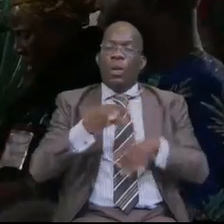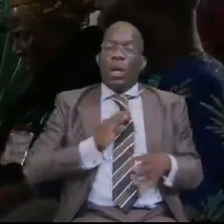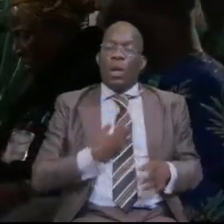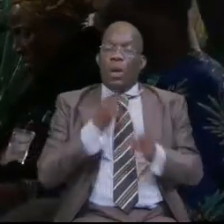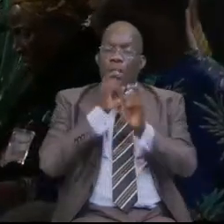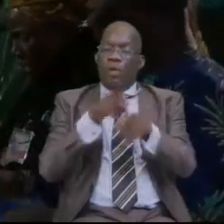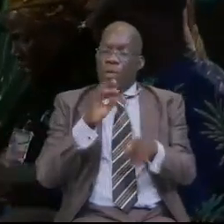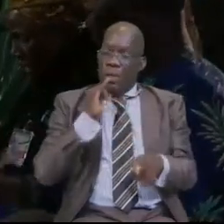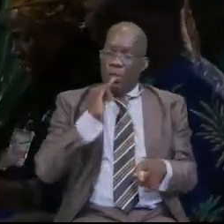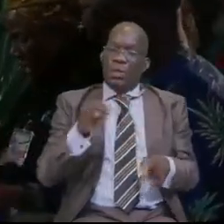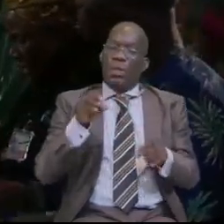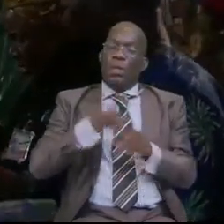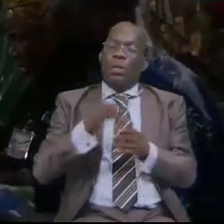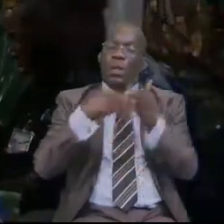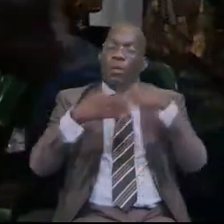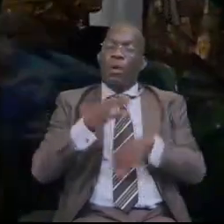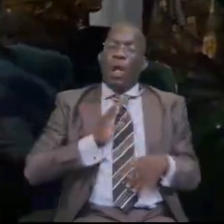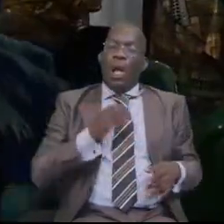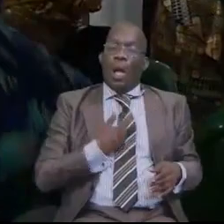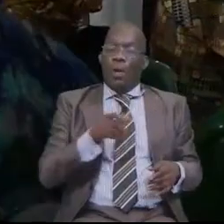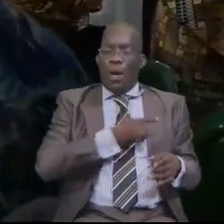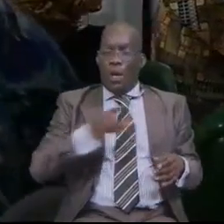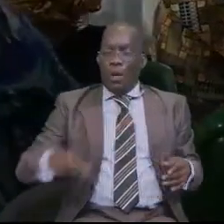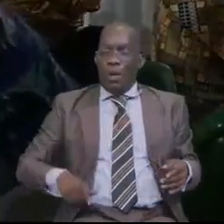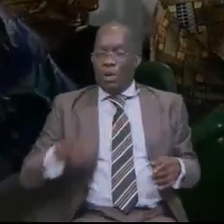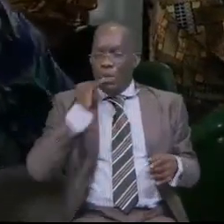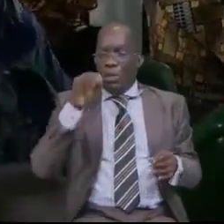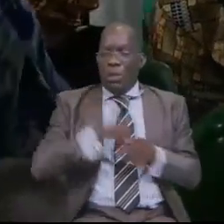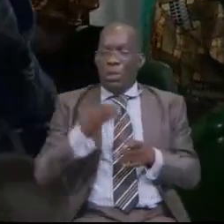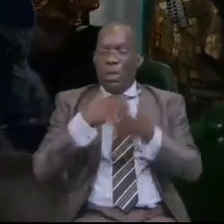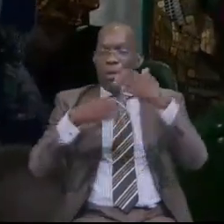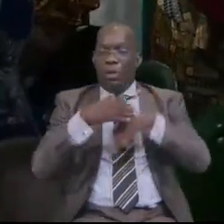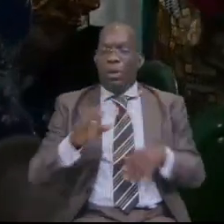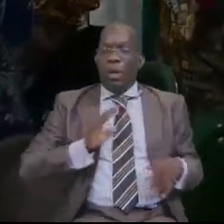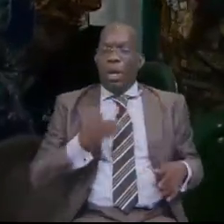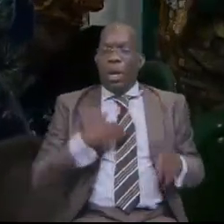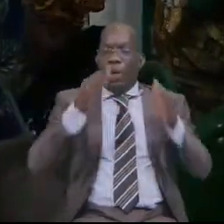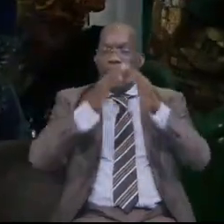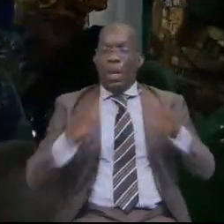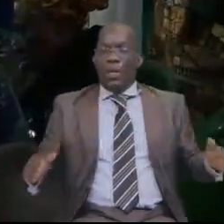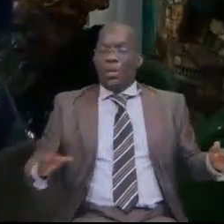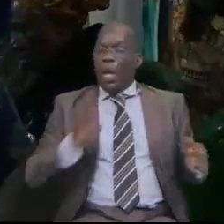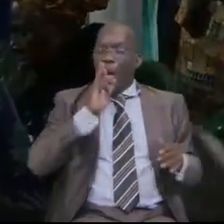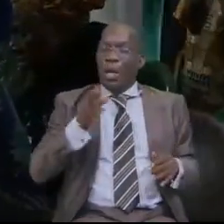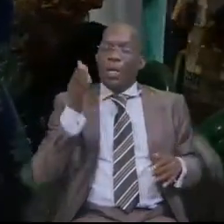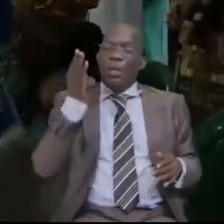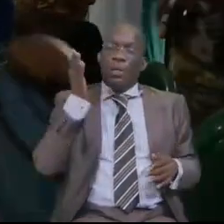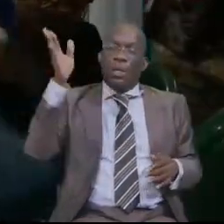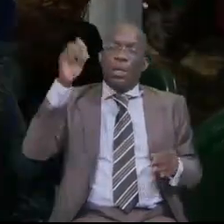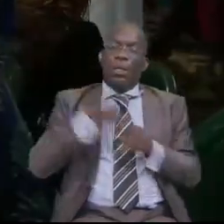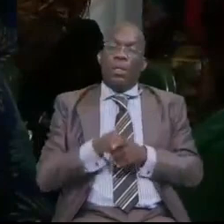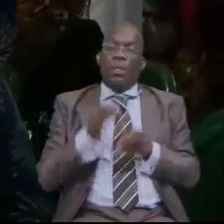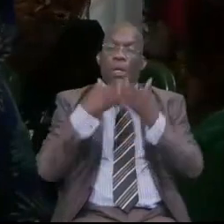there in heaven. Our Lord is here in heaven. Our mansions are there in heaven.